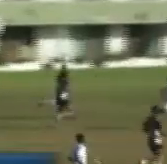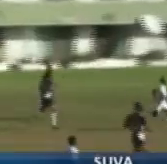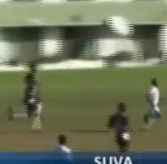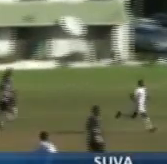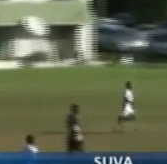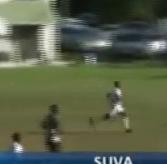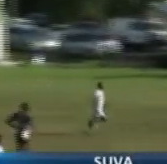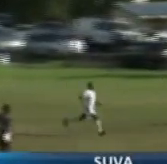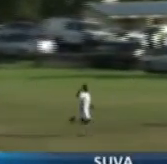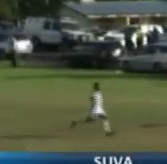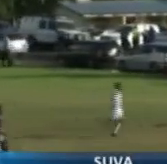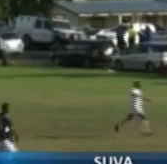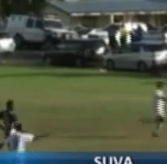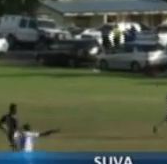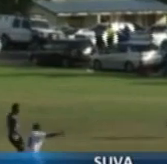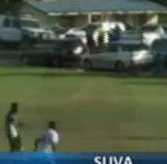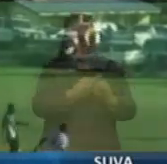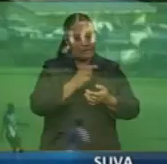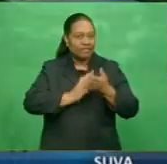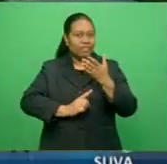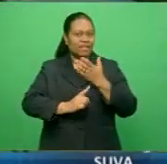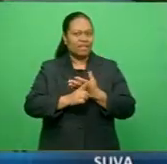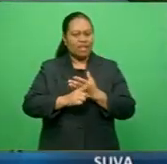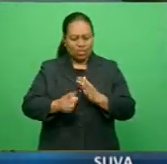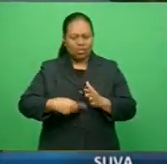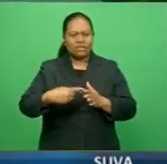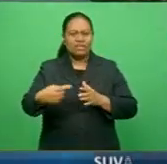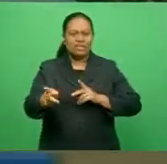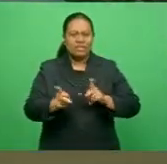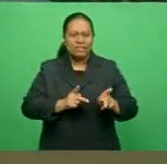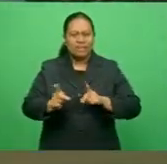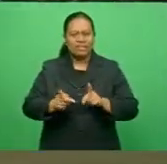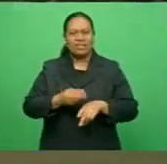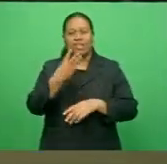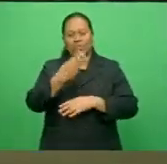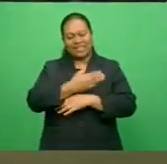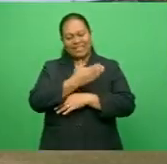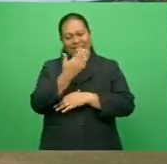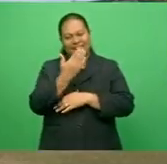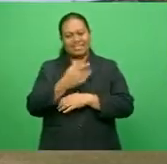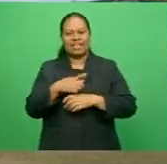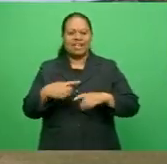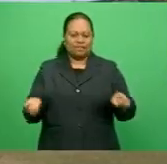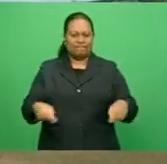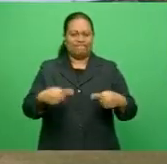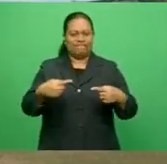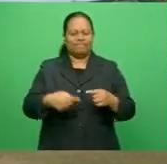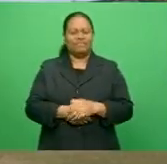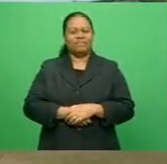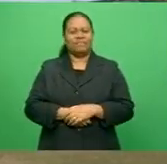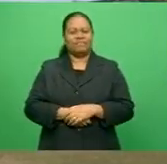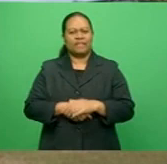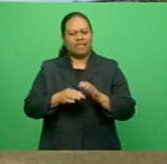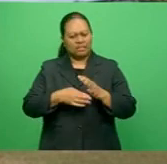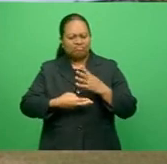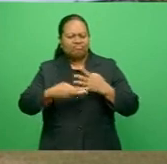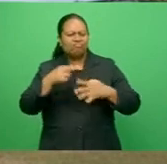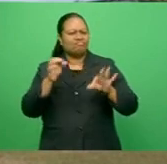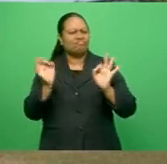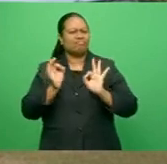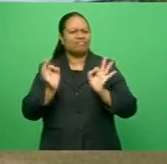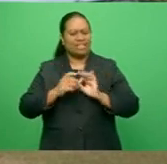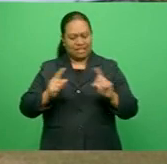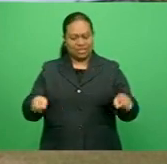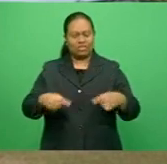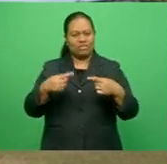The Southern Division turned heads following their consistent performance in the 3-day tournament. We were not rated in this tournament, but